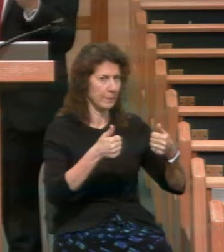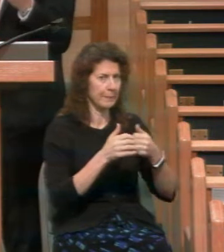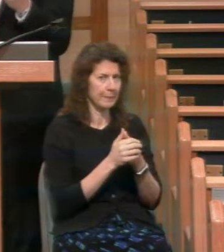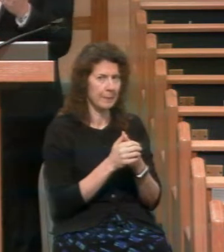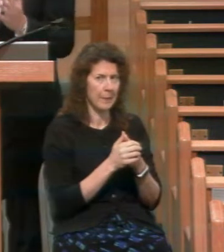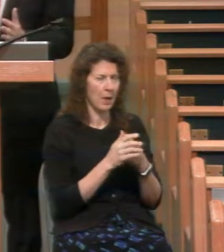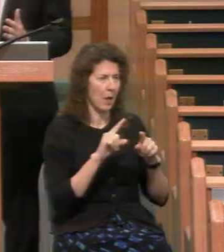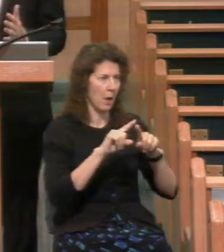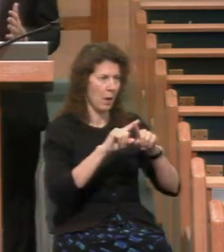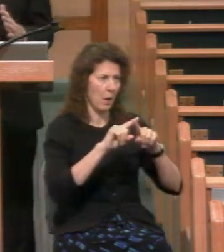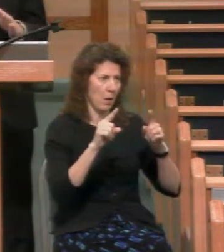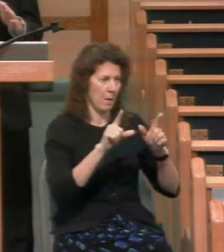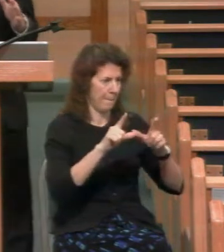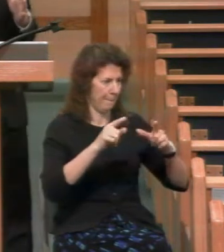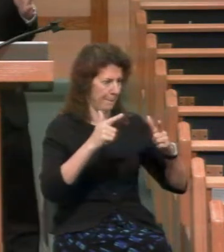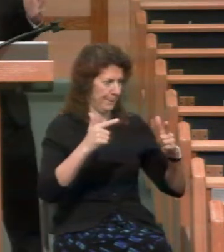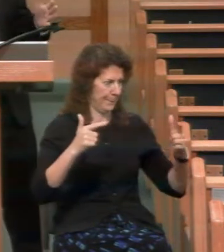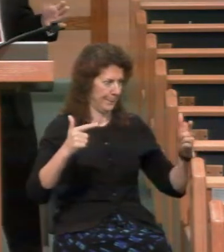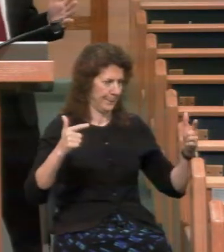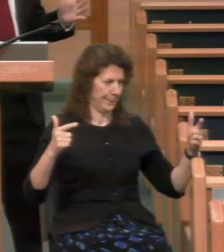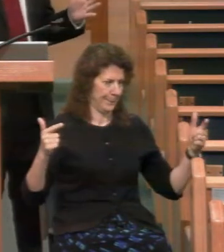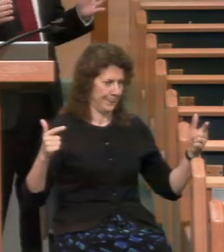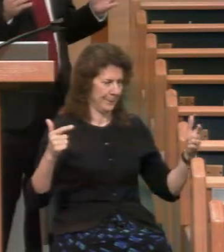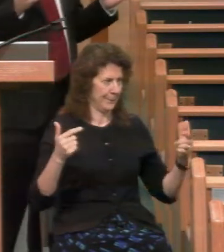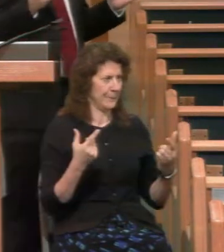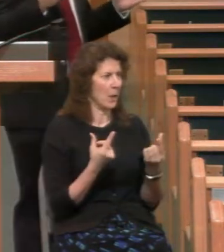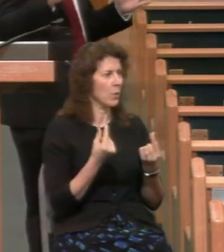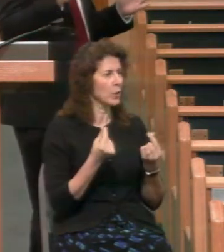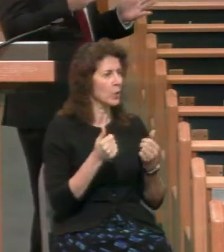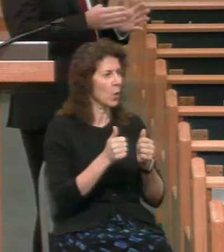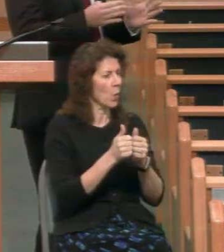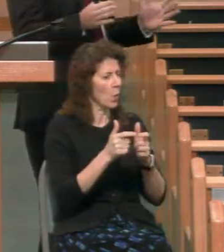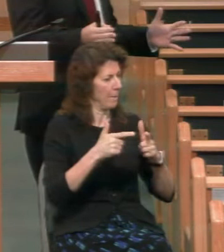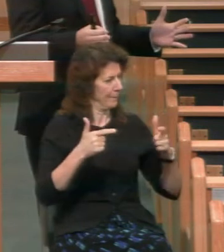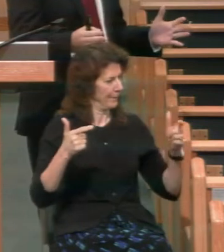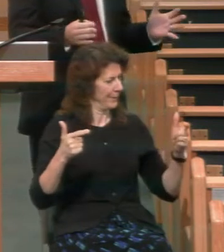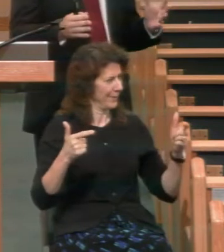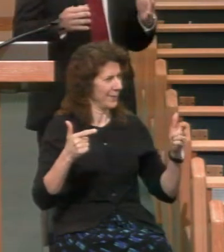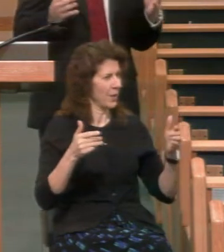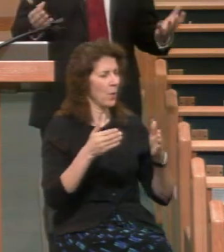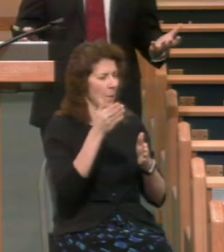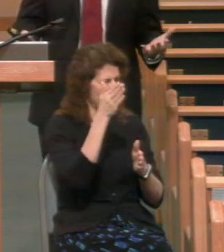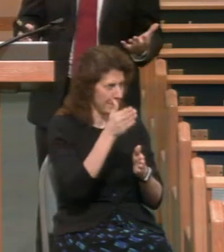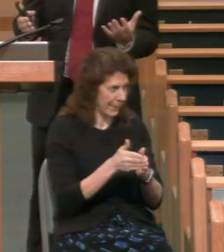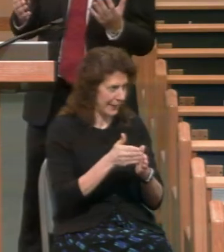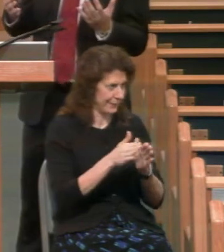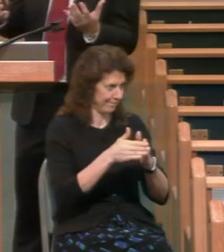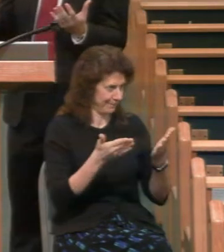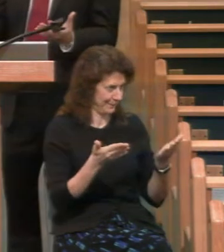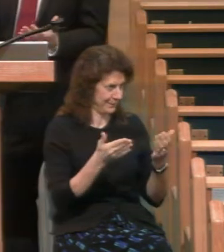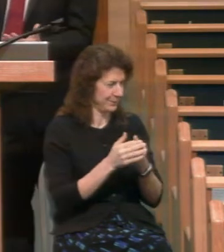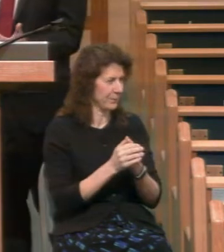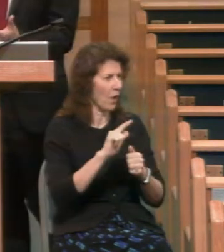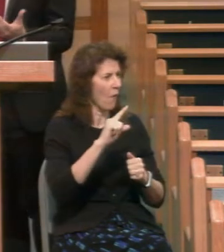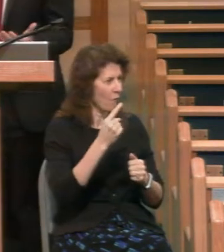But it was rather large. And what do we do with things that are large sometimes? Break them up, right? And so that's what happened. So 1